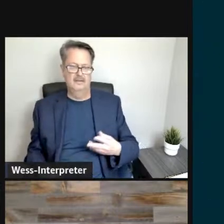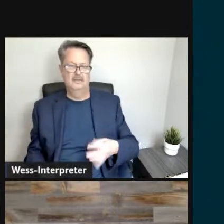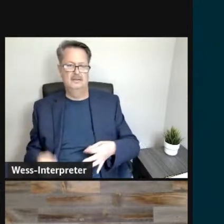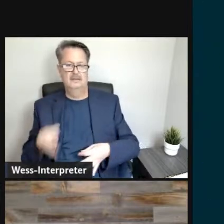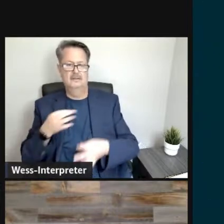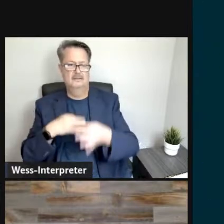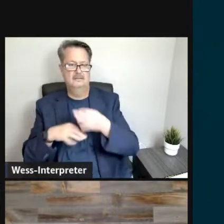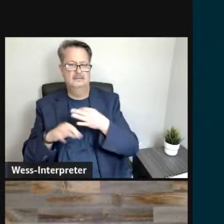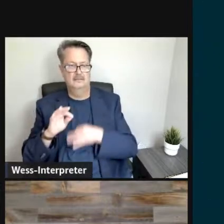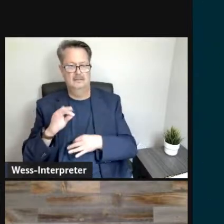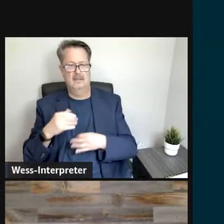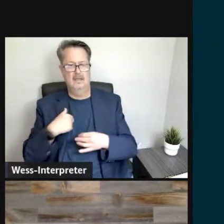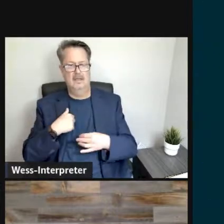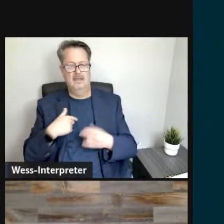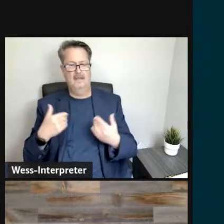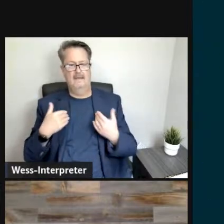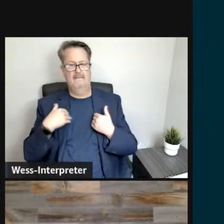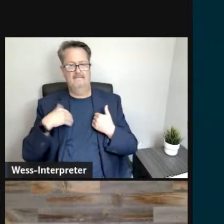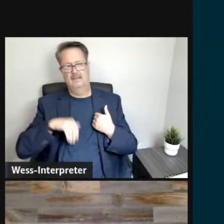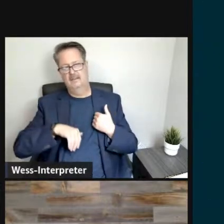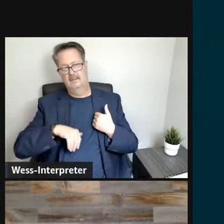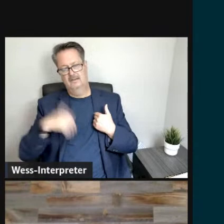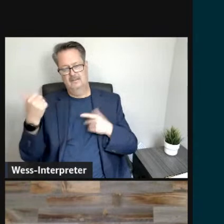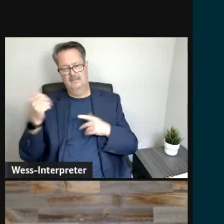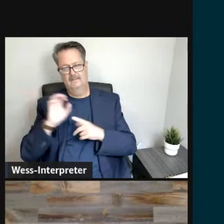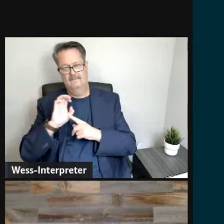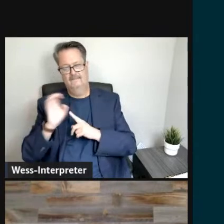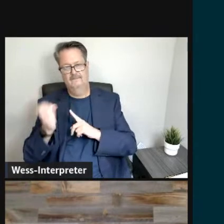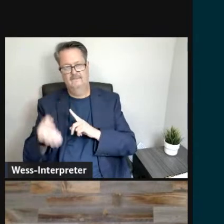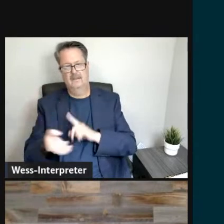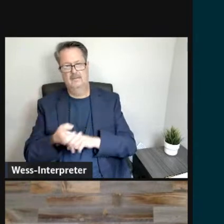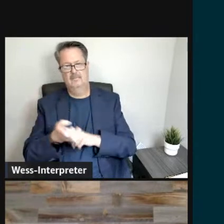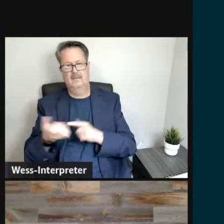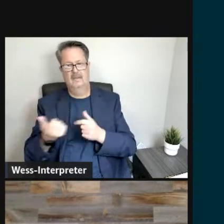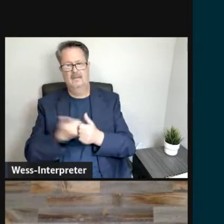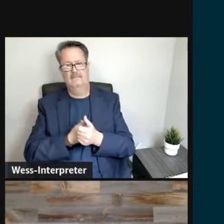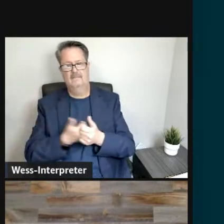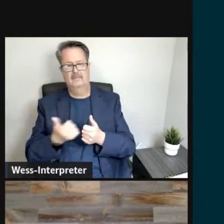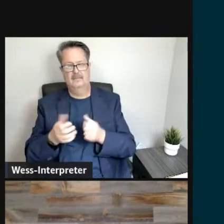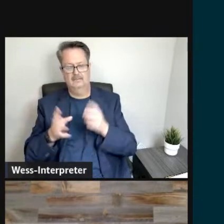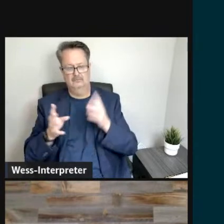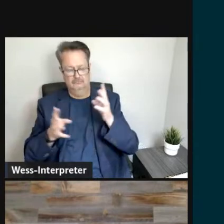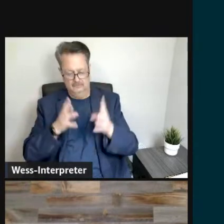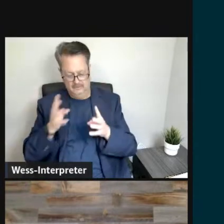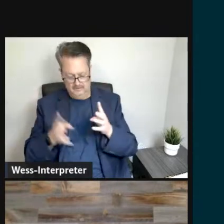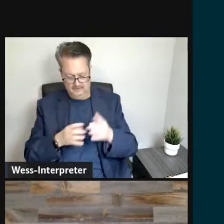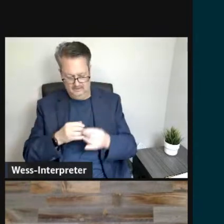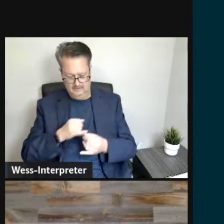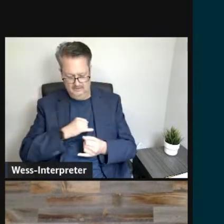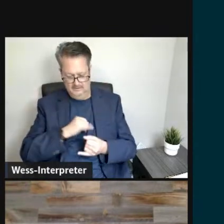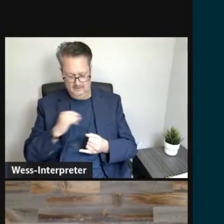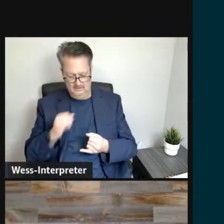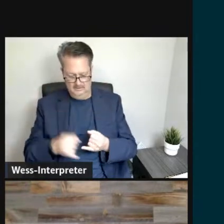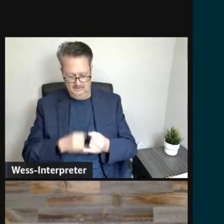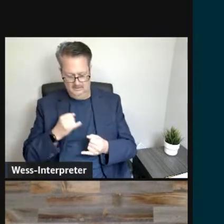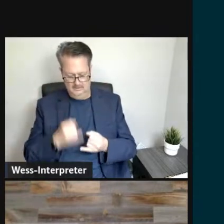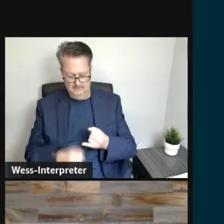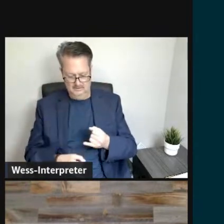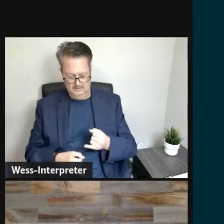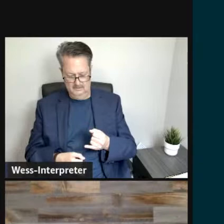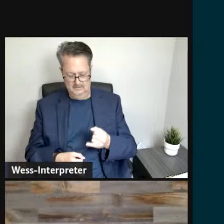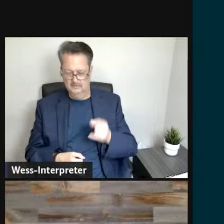have another environment where everything is already created. So at the end of the Terraform apply, you should